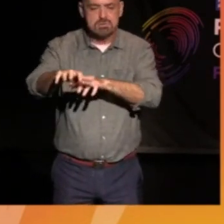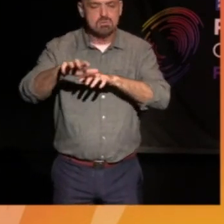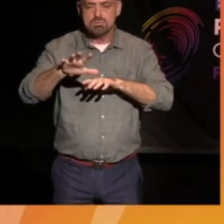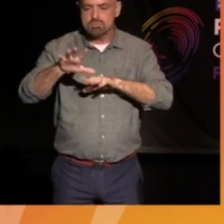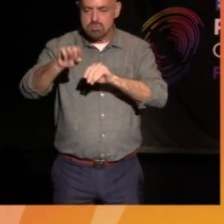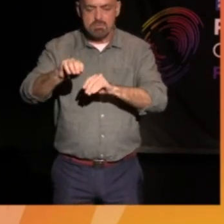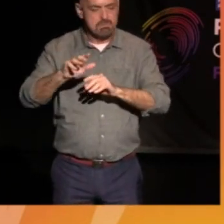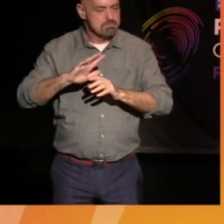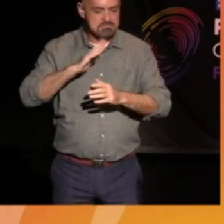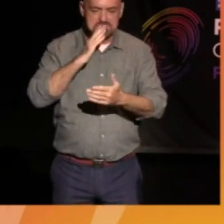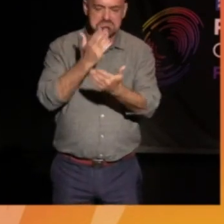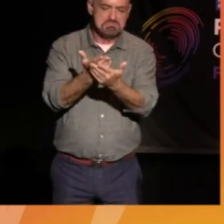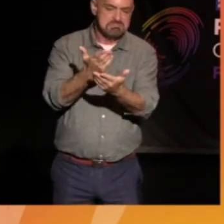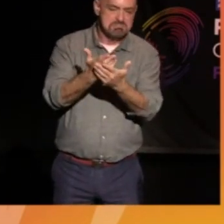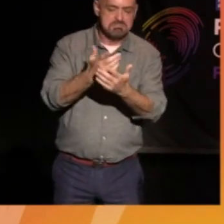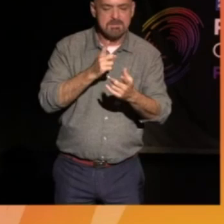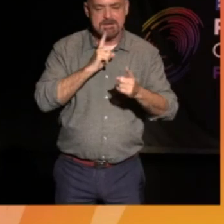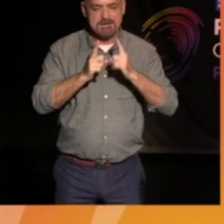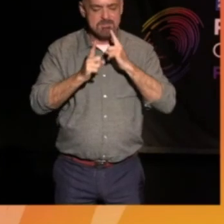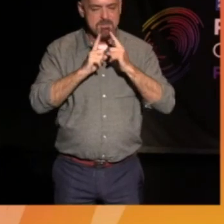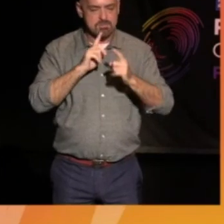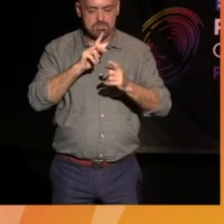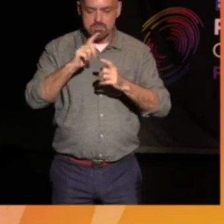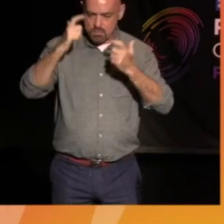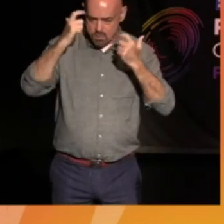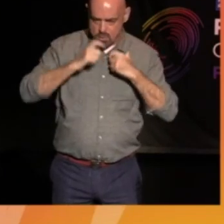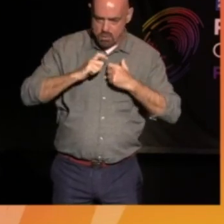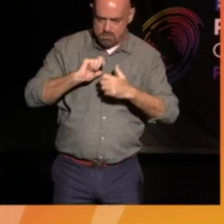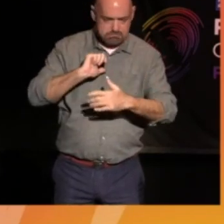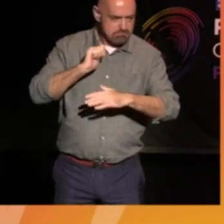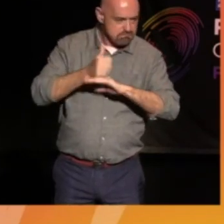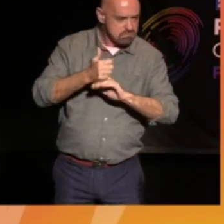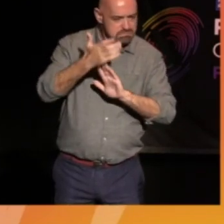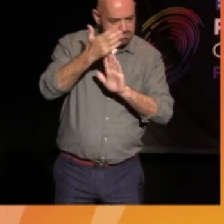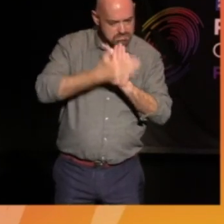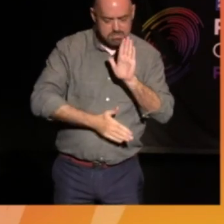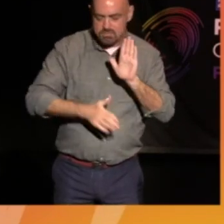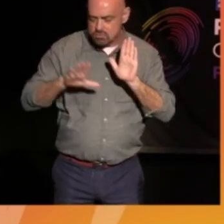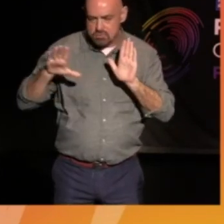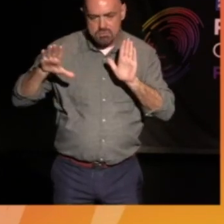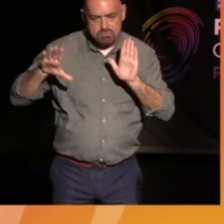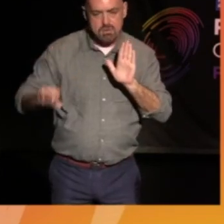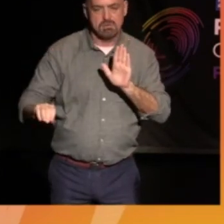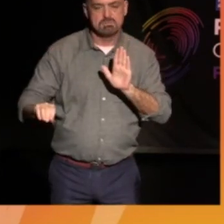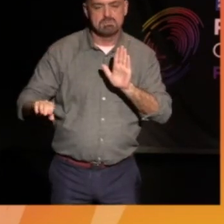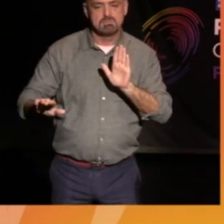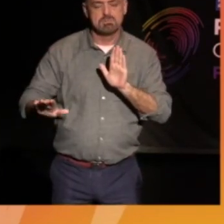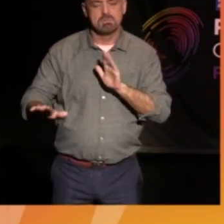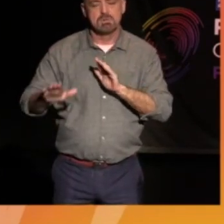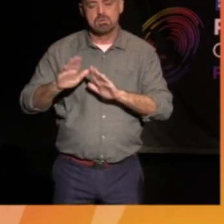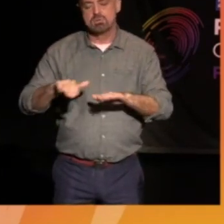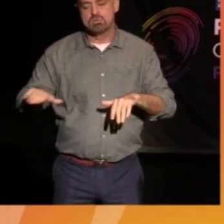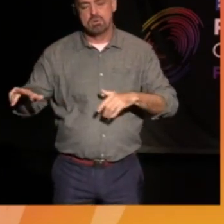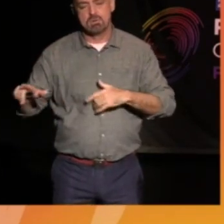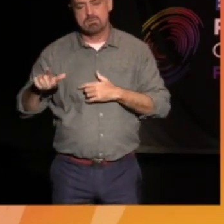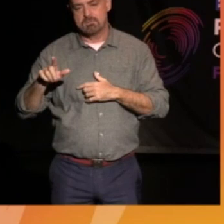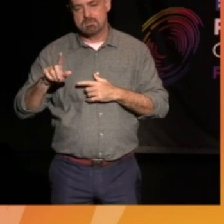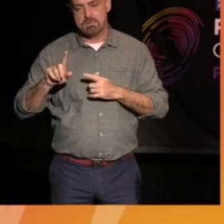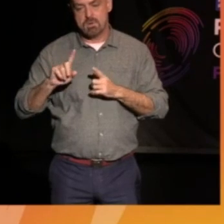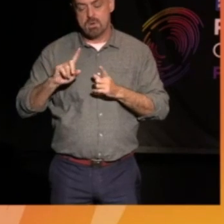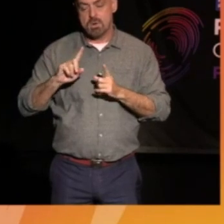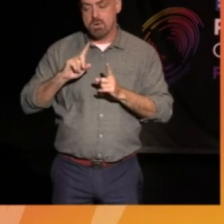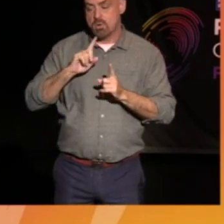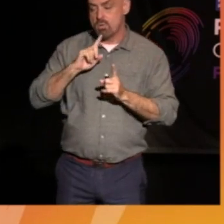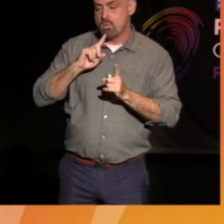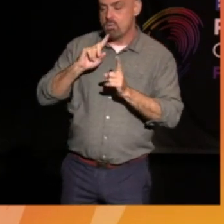demanded an international law to end child labor in hazardous forms, or what we